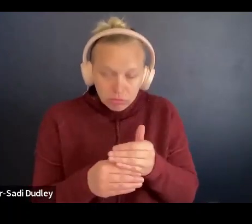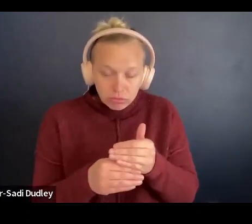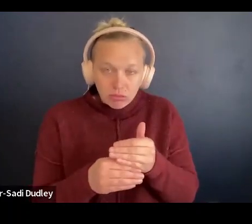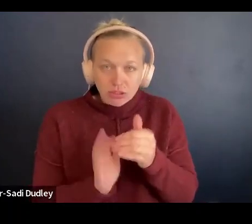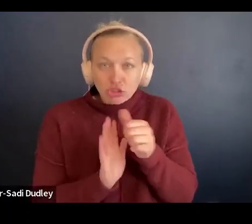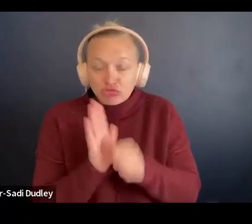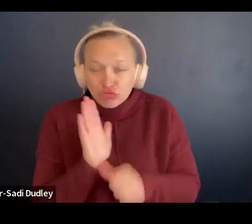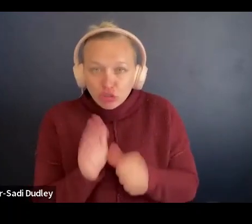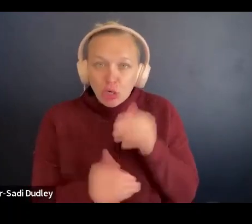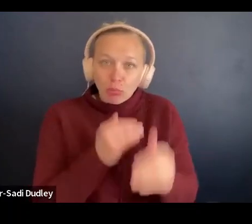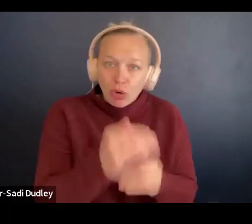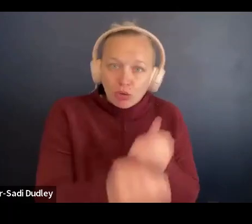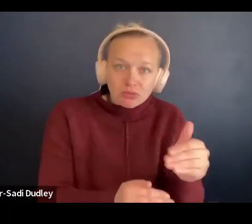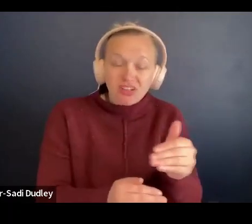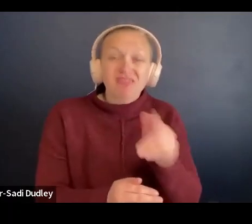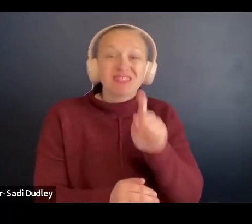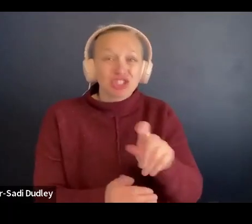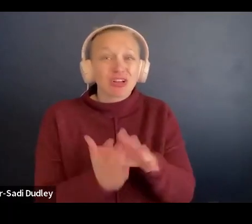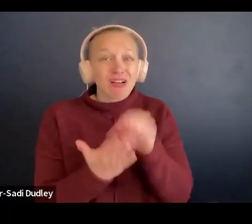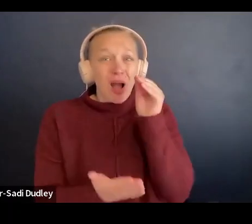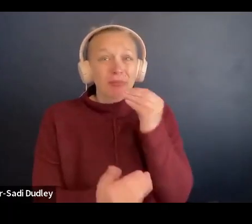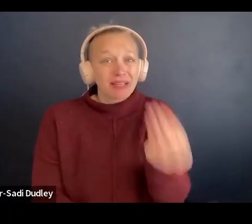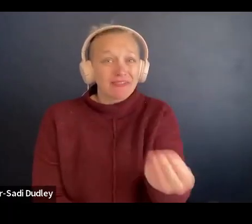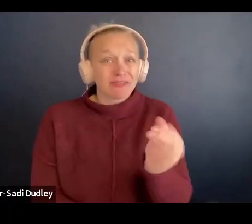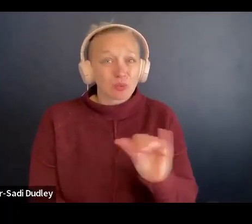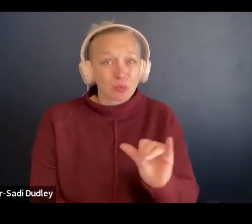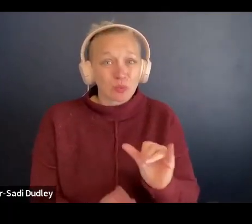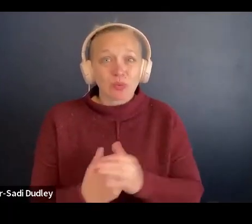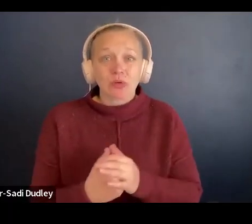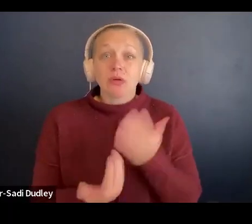believe will help enforce your directives. So if you have